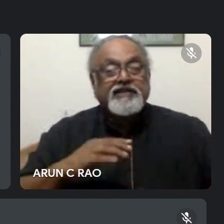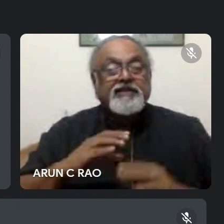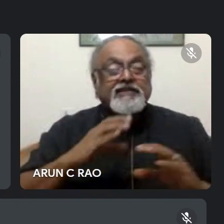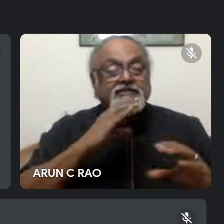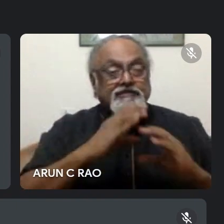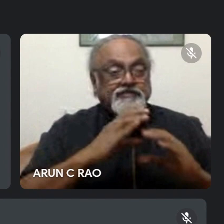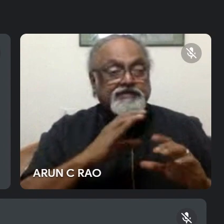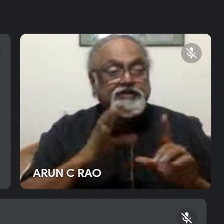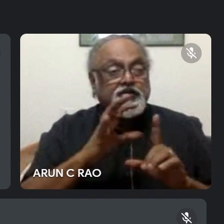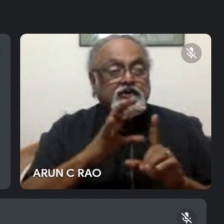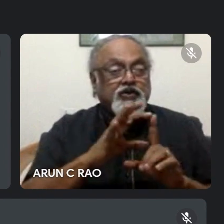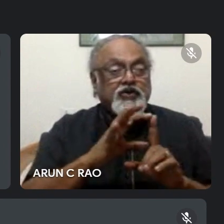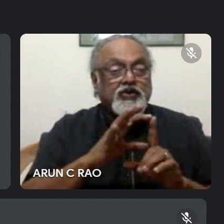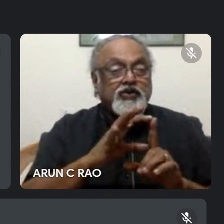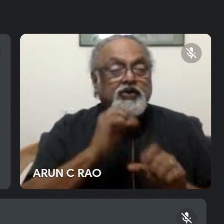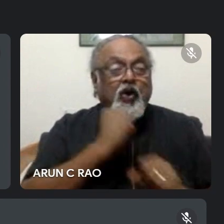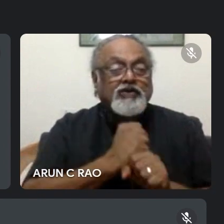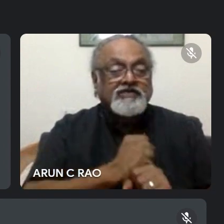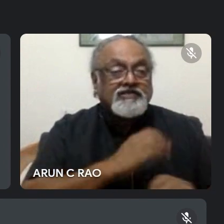to a special child.